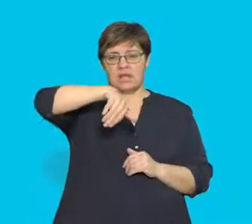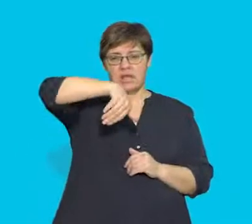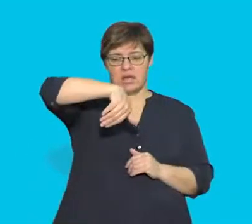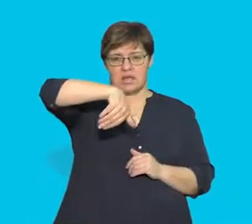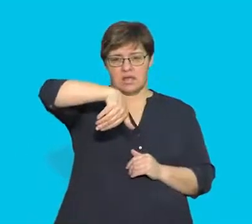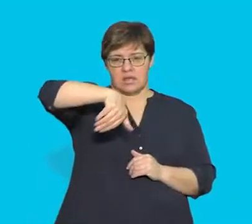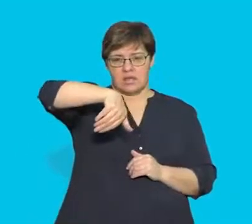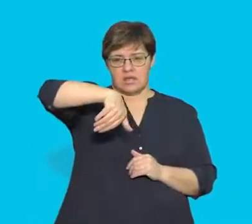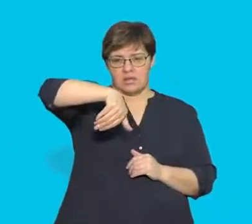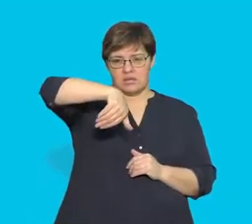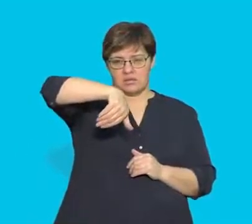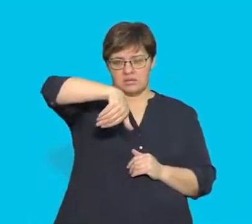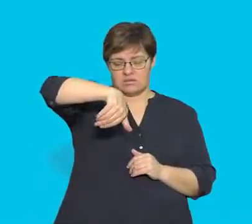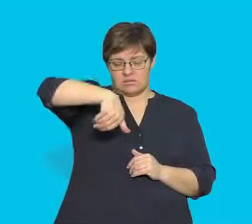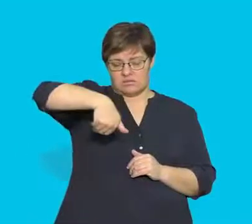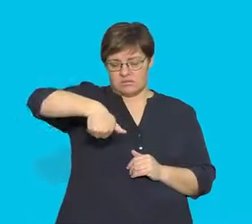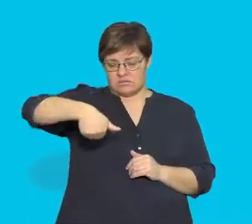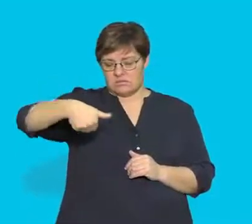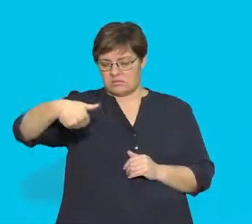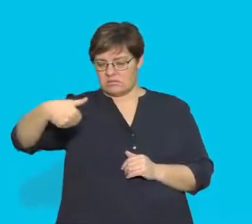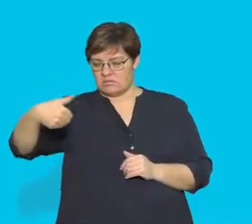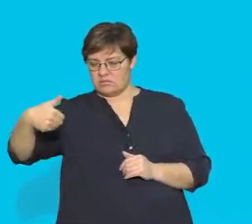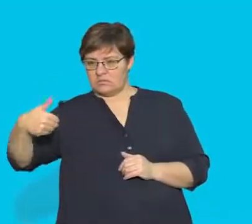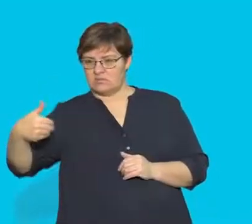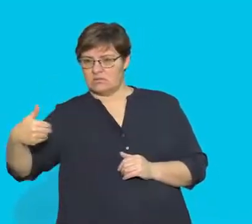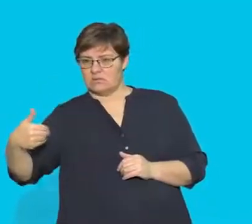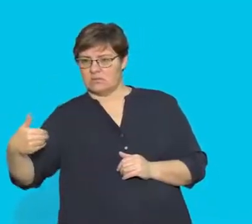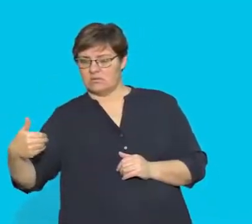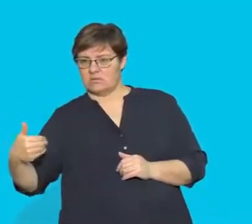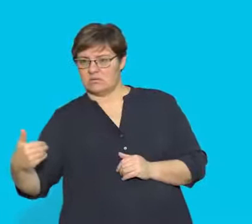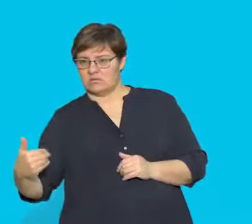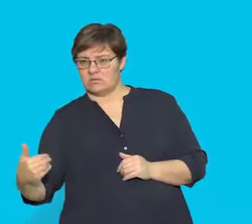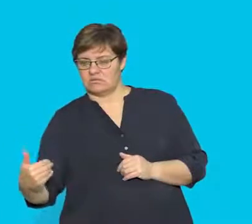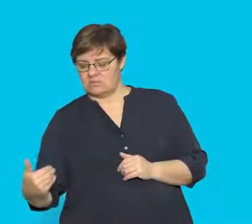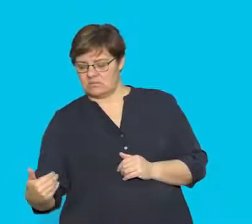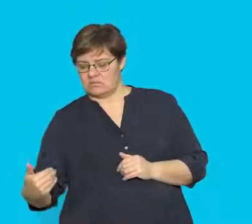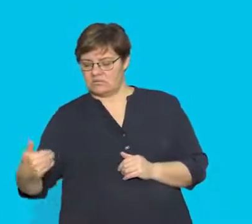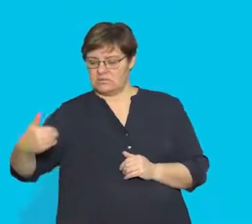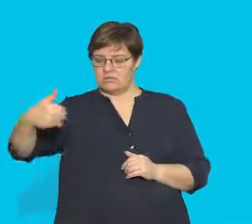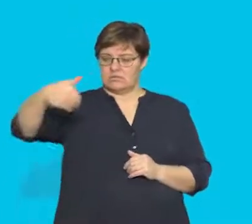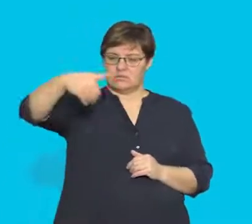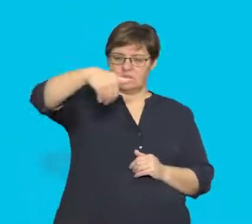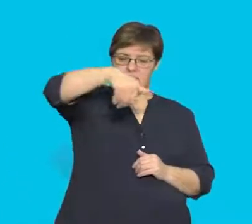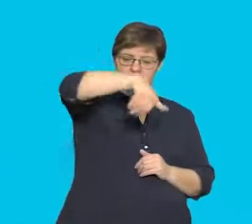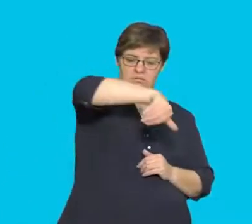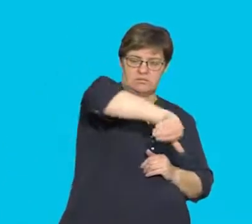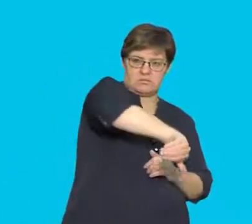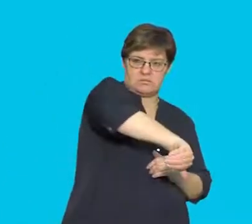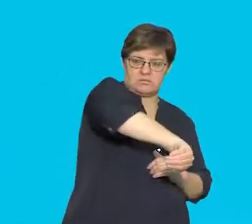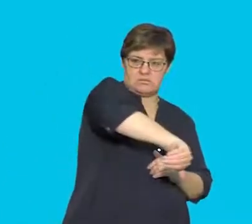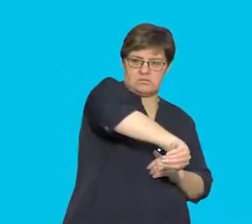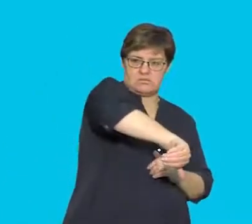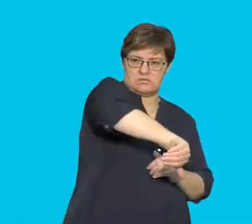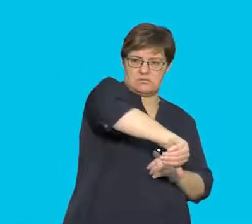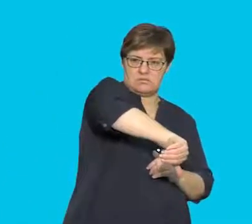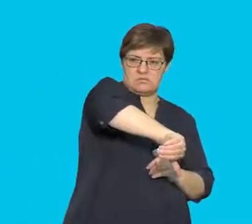that we can actually move this right hand along here, and in that position, you can see that